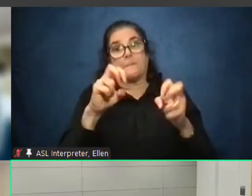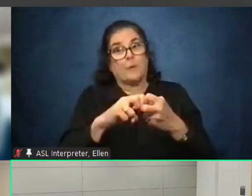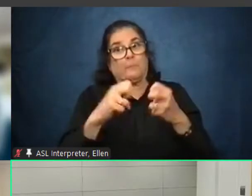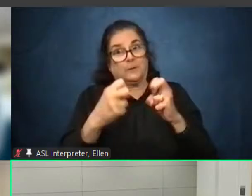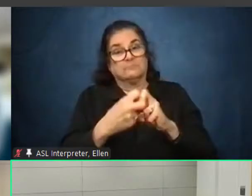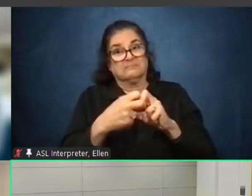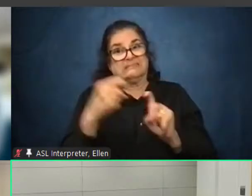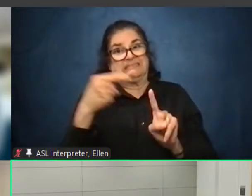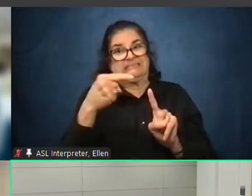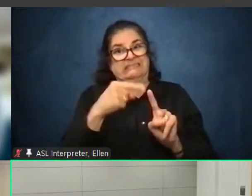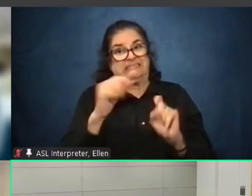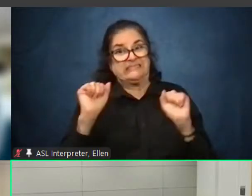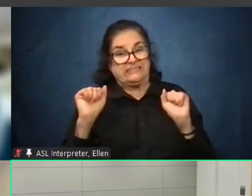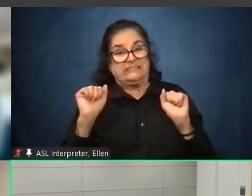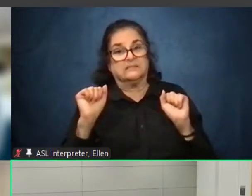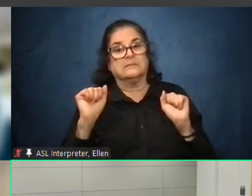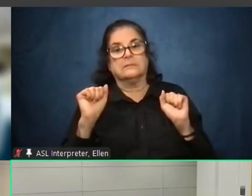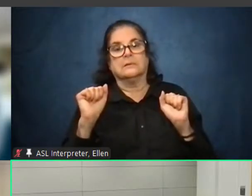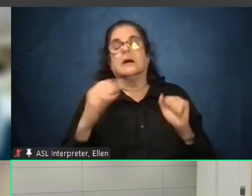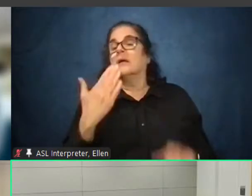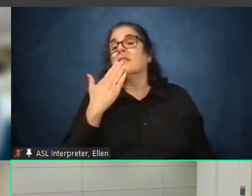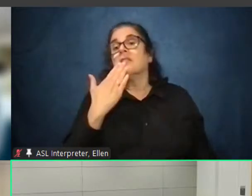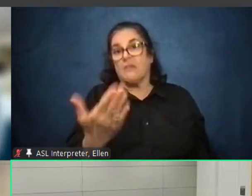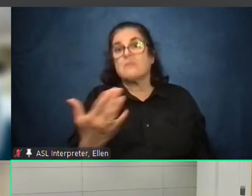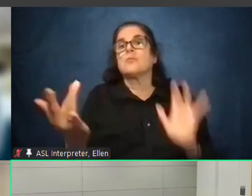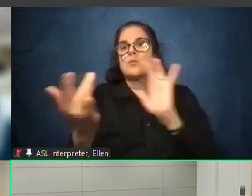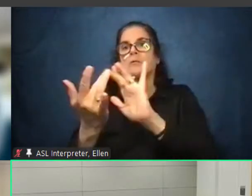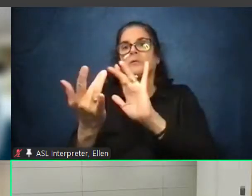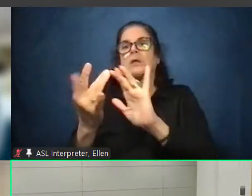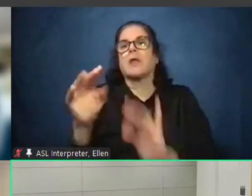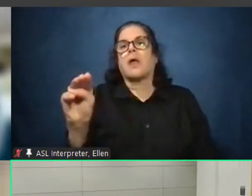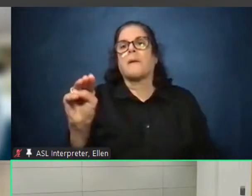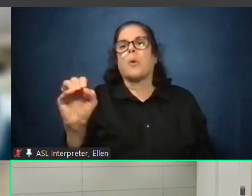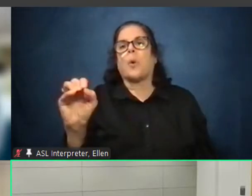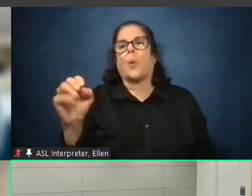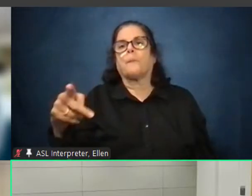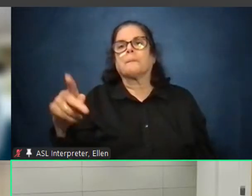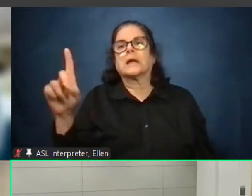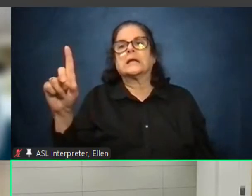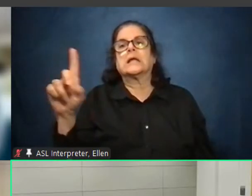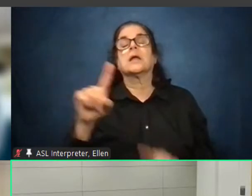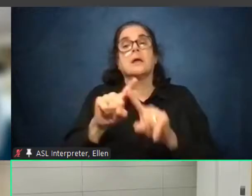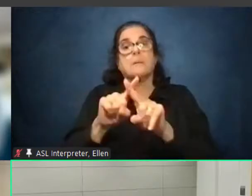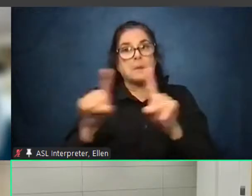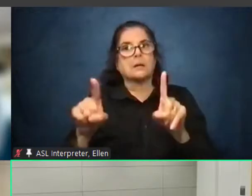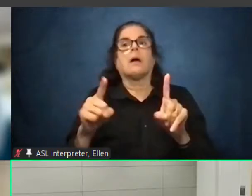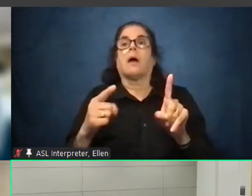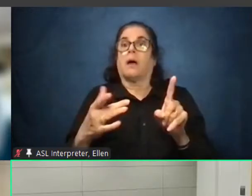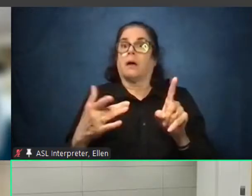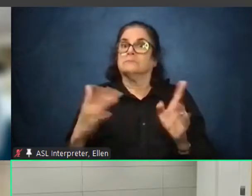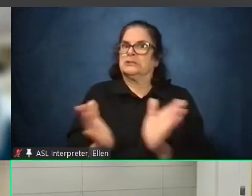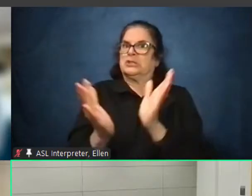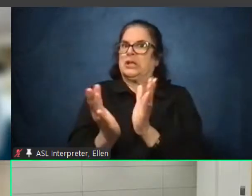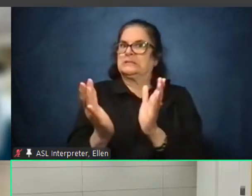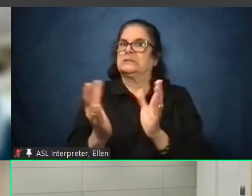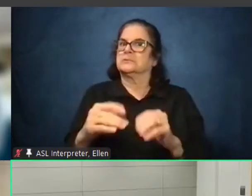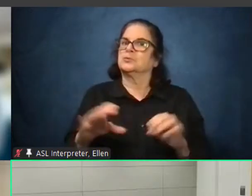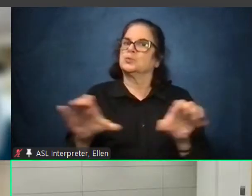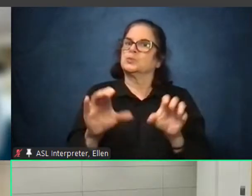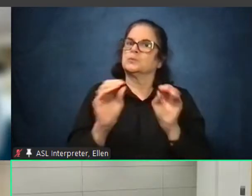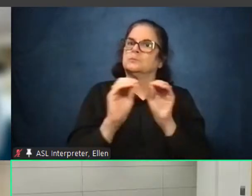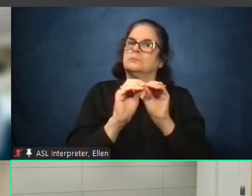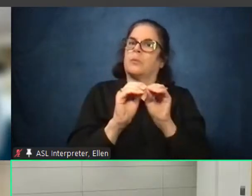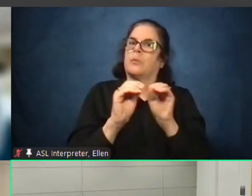problems. And I appreciate that you reached out to MOPD and so that I would suggest going beyond that. And it's why, I